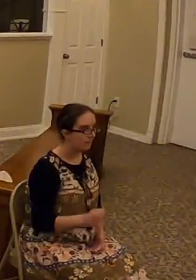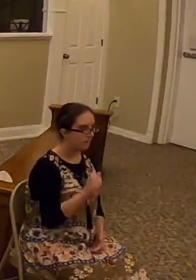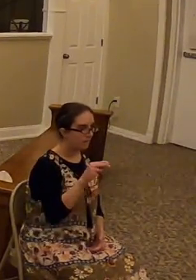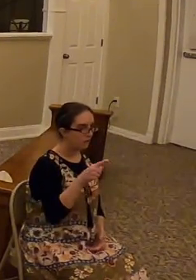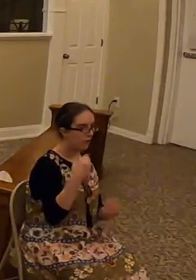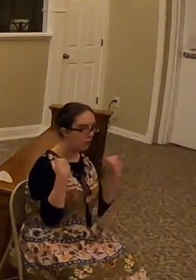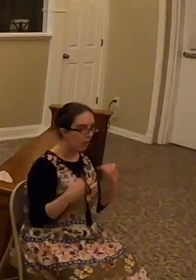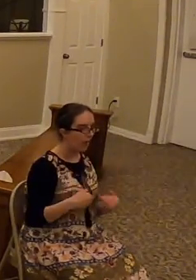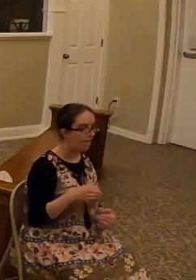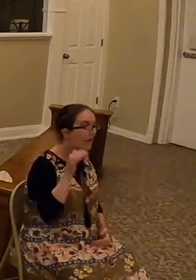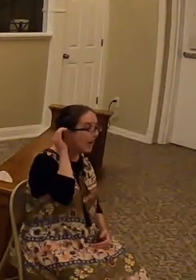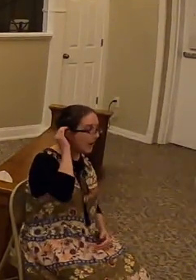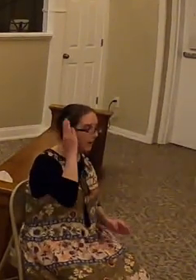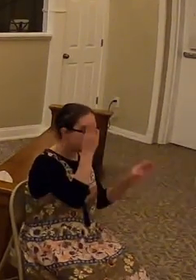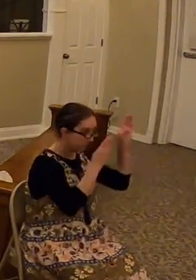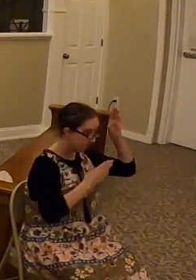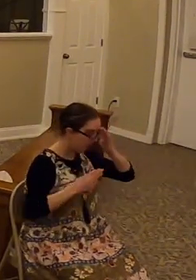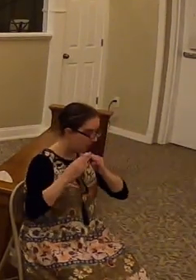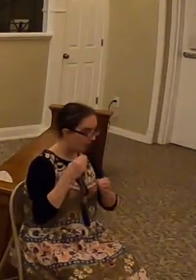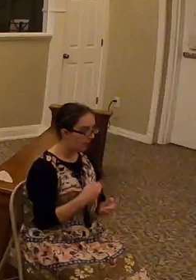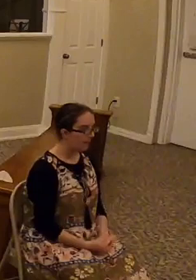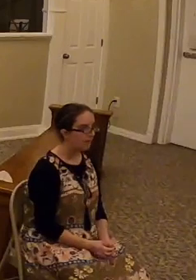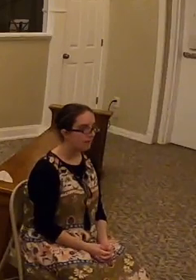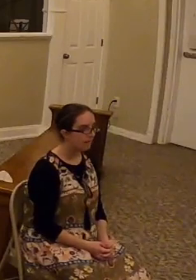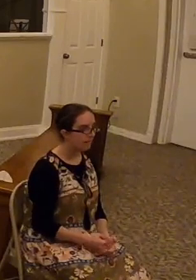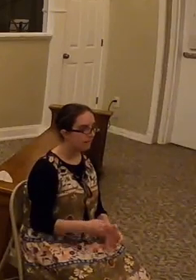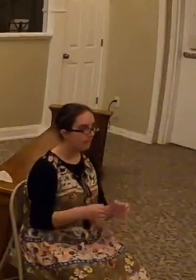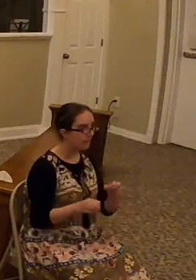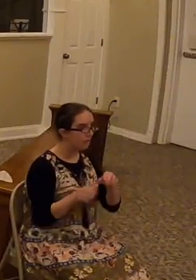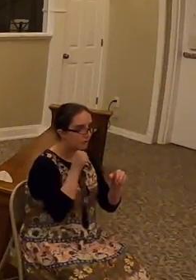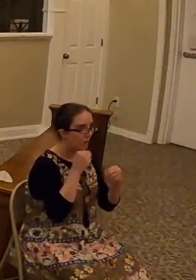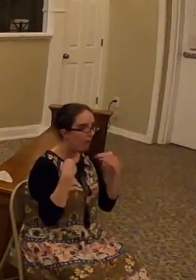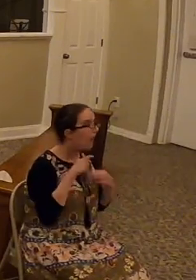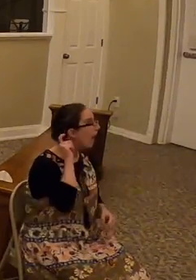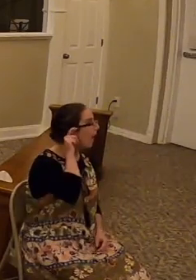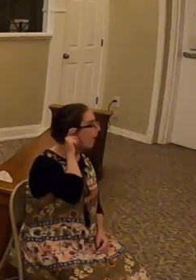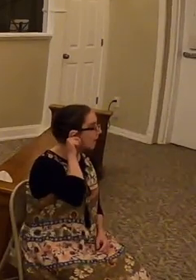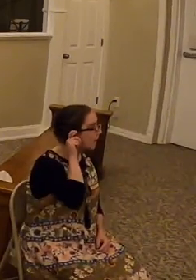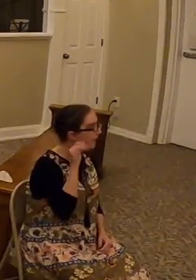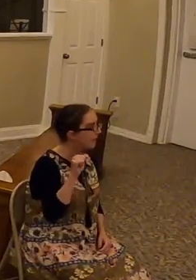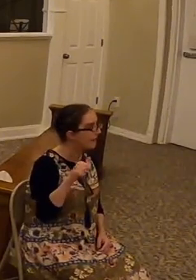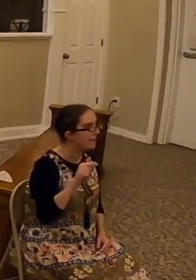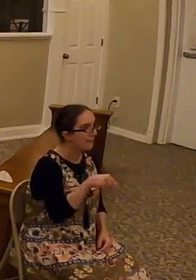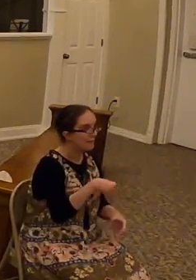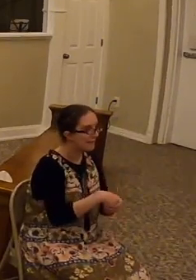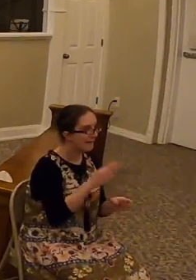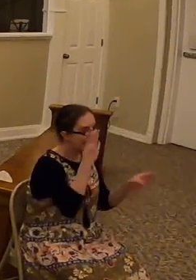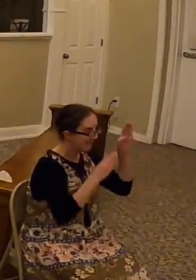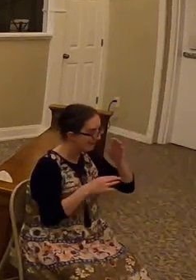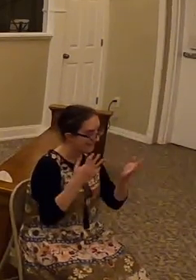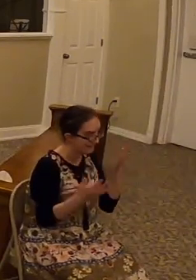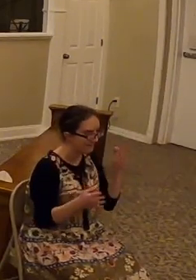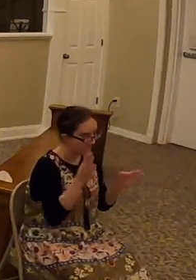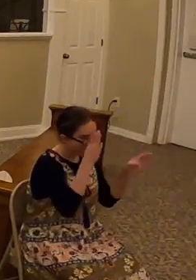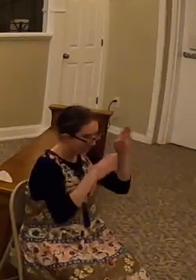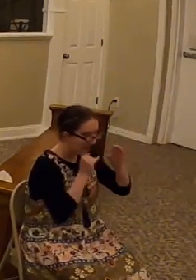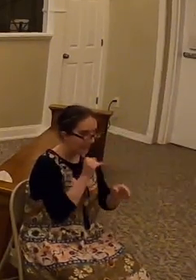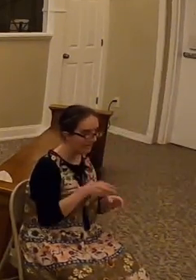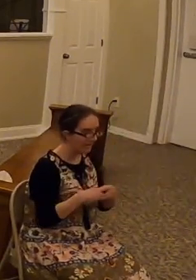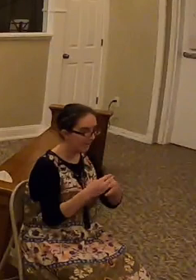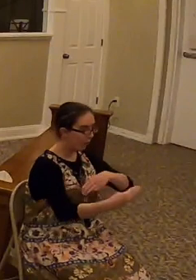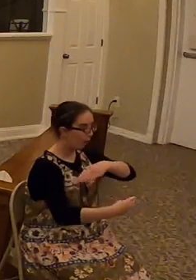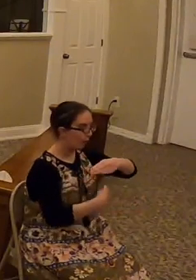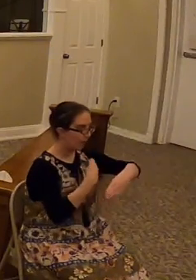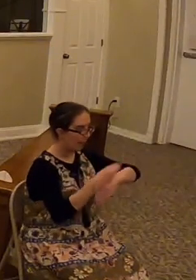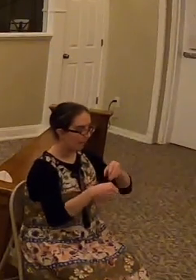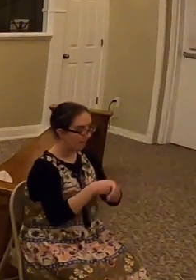Saul, you've got a hearing problem. And they don't even have hearing aids yet, so you're in trouble. Your problem is you're so